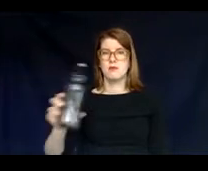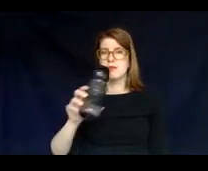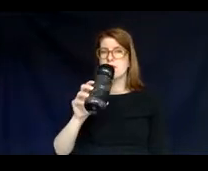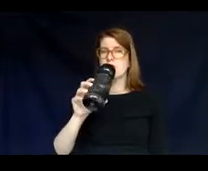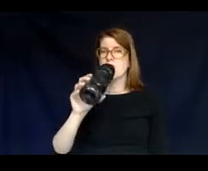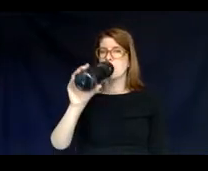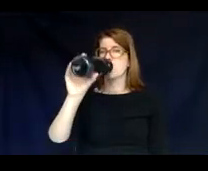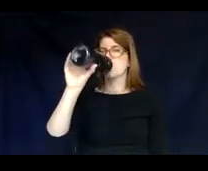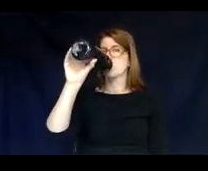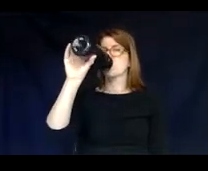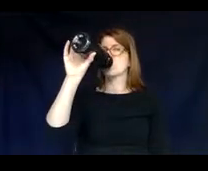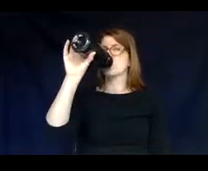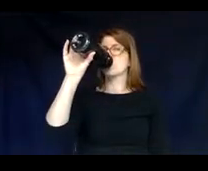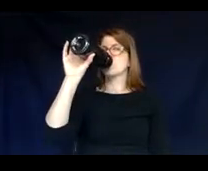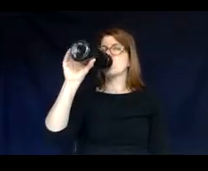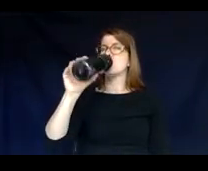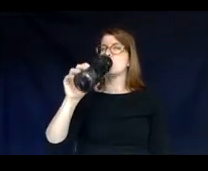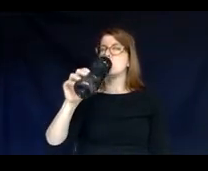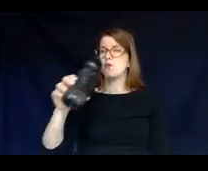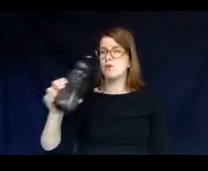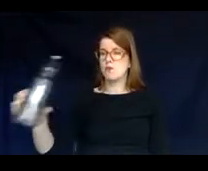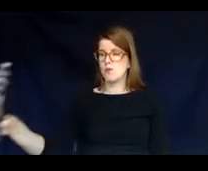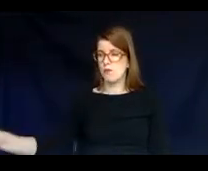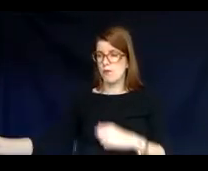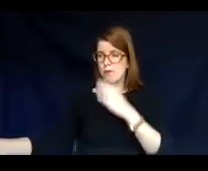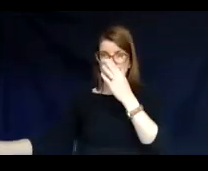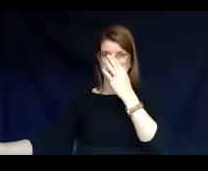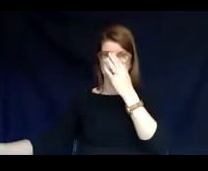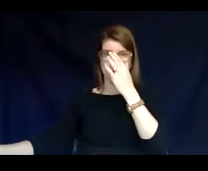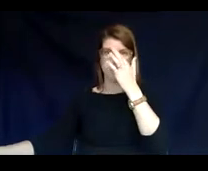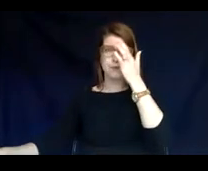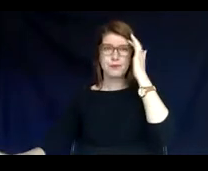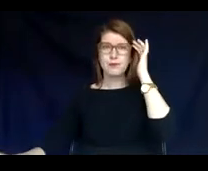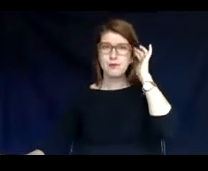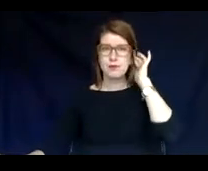of me. Whoever does not take up their cross and follow me is not worthy of me.